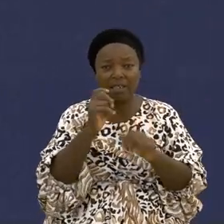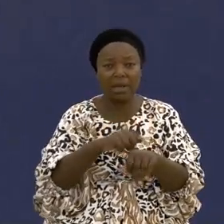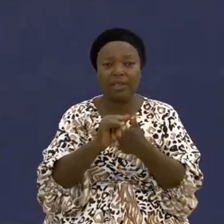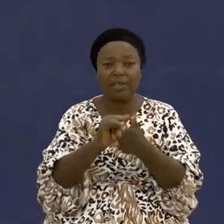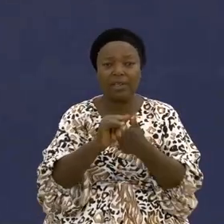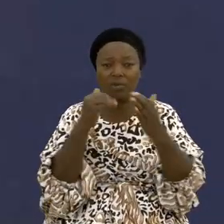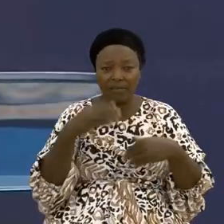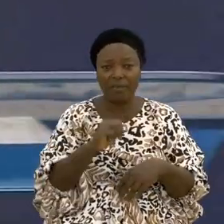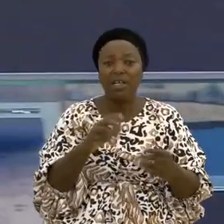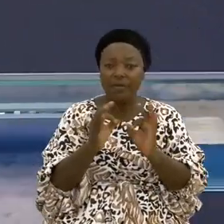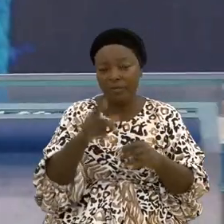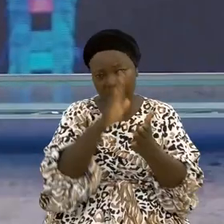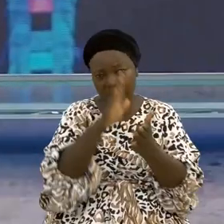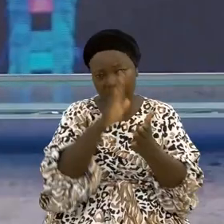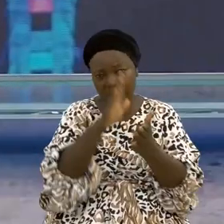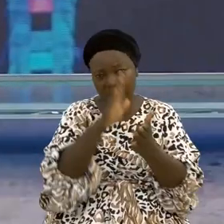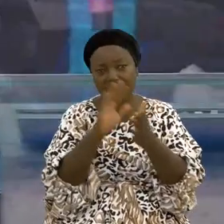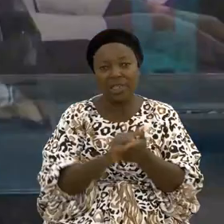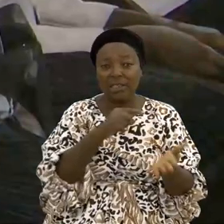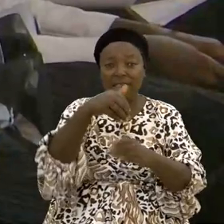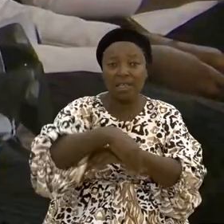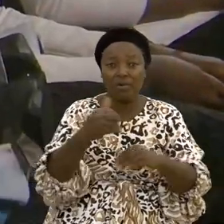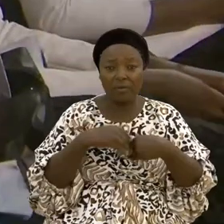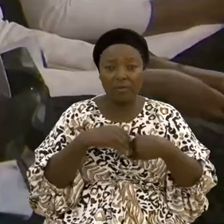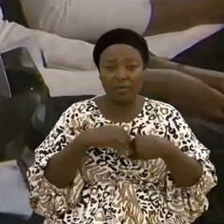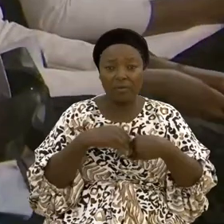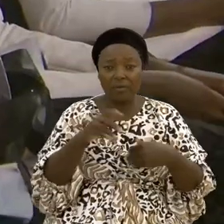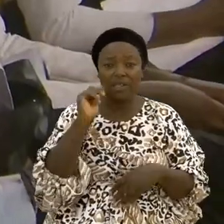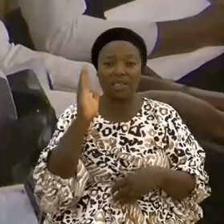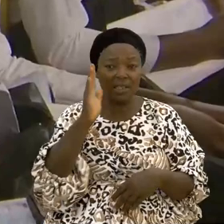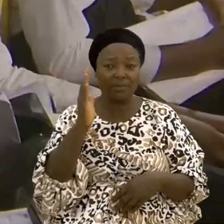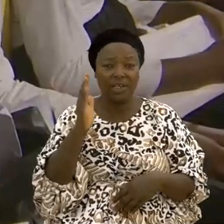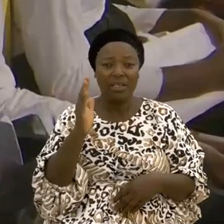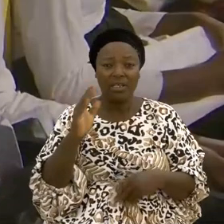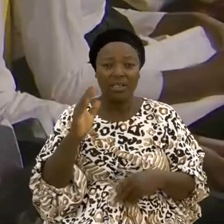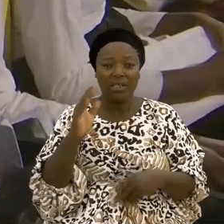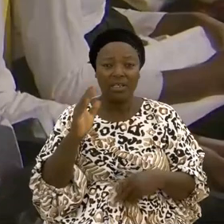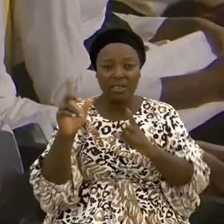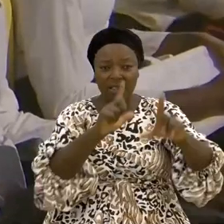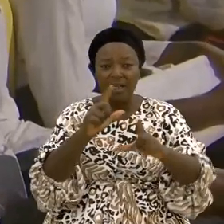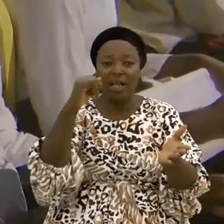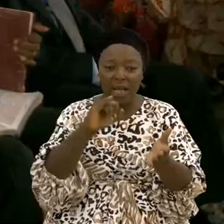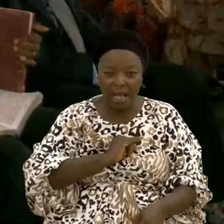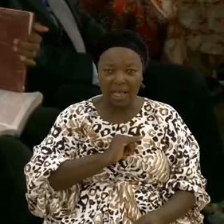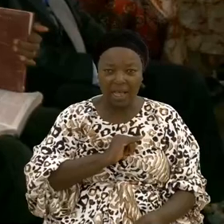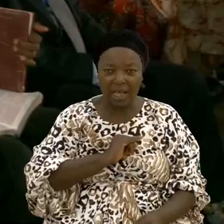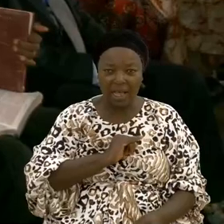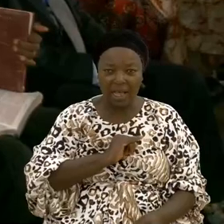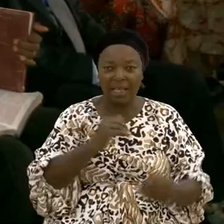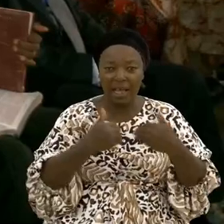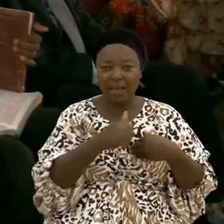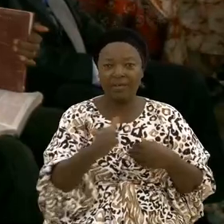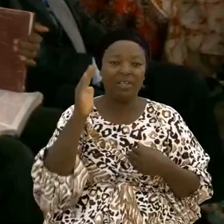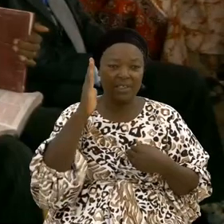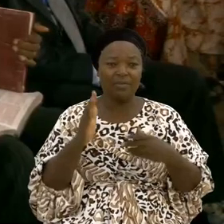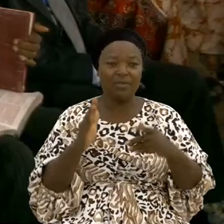that tonight you have a testimony. I have a testimony. And if that is